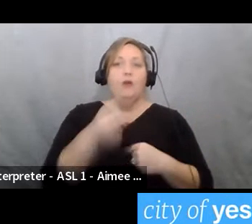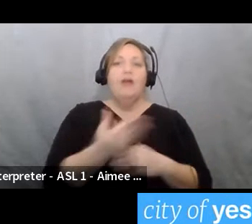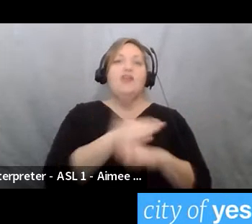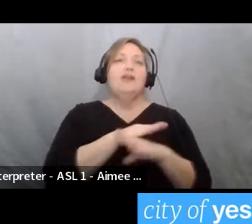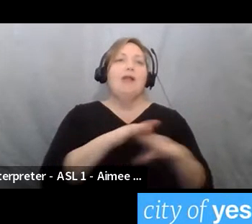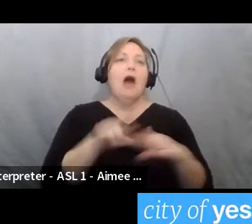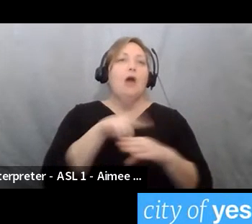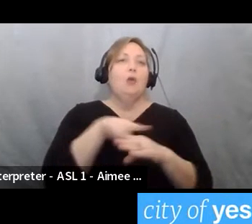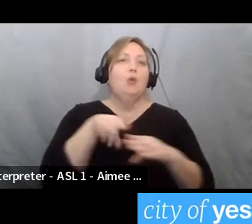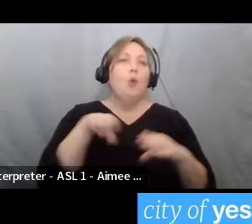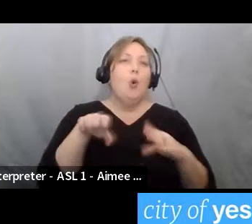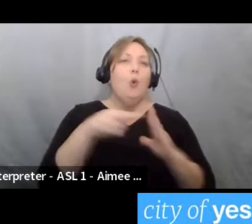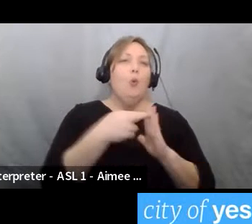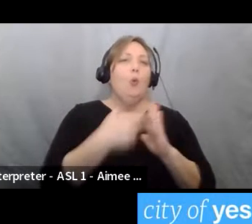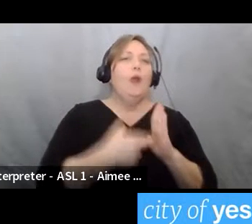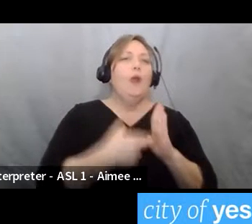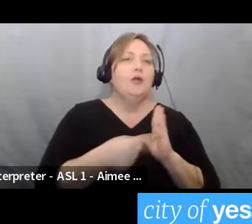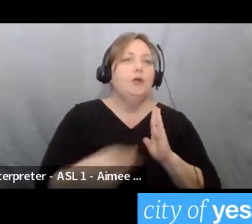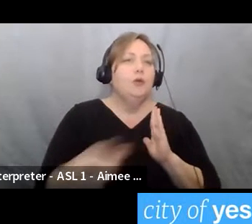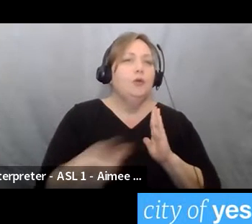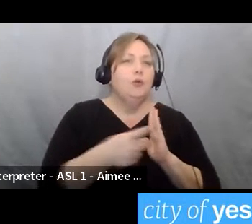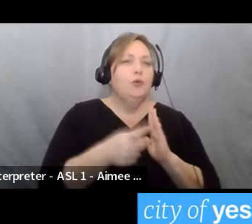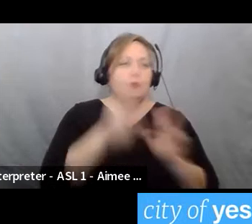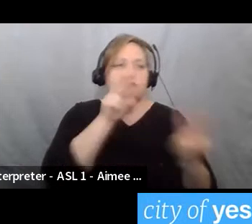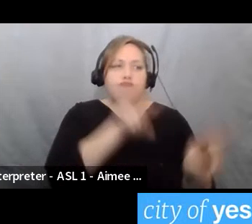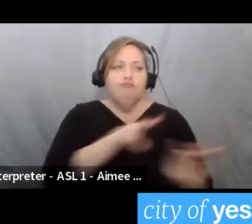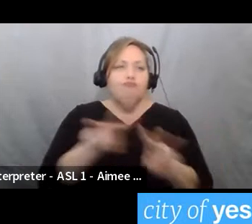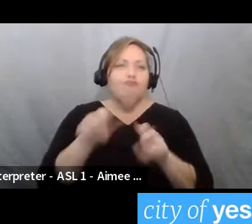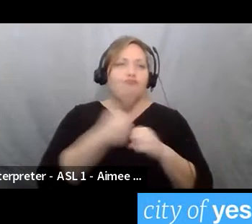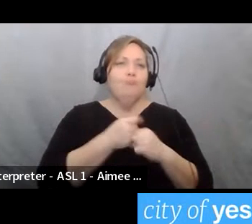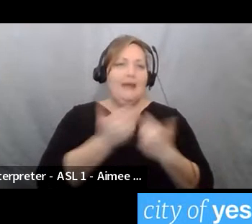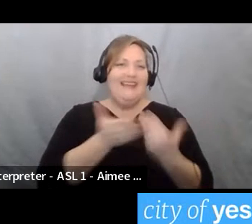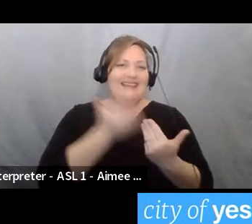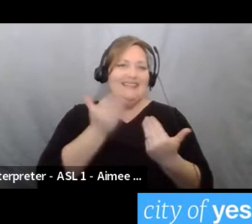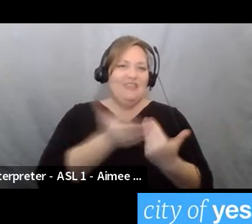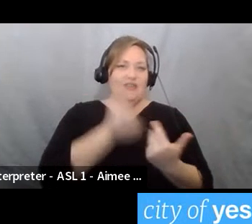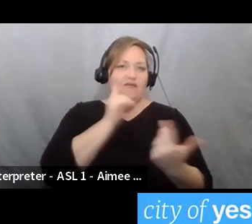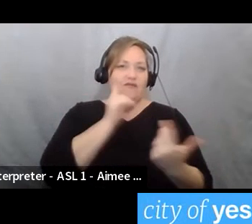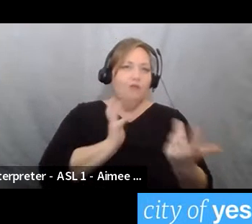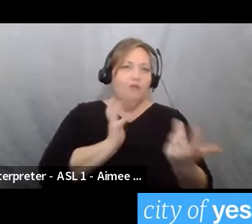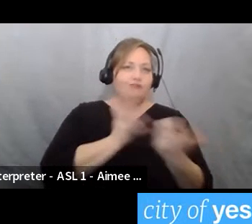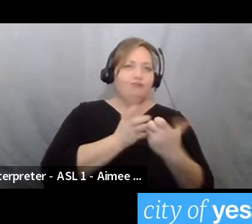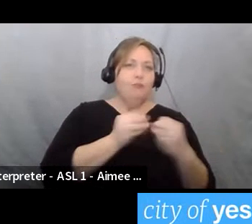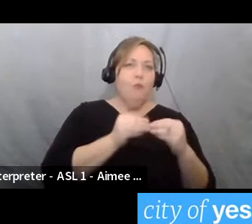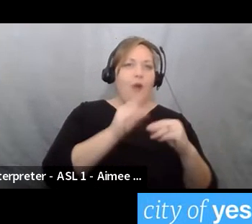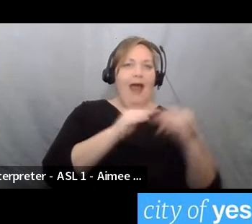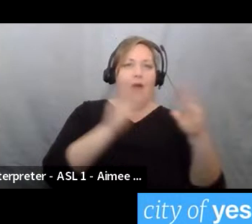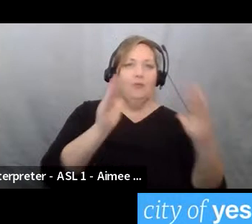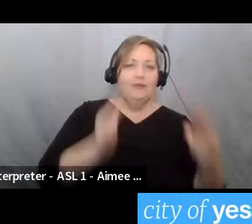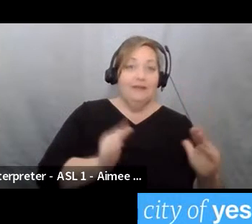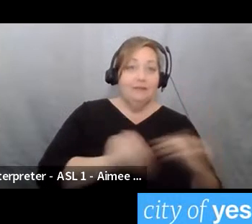non-zoning regulations are you guys looking into to make it easier to build more housing?